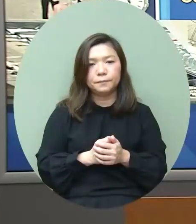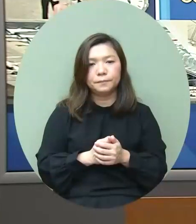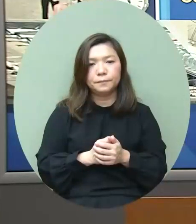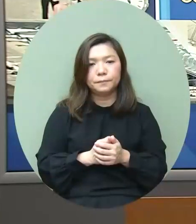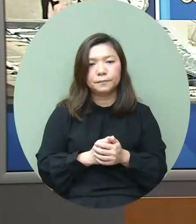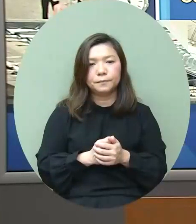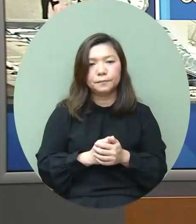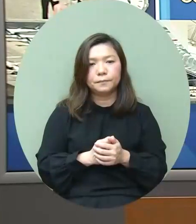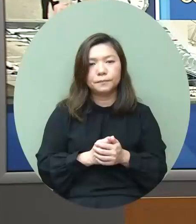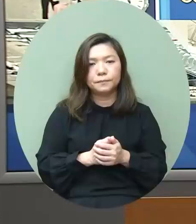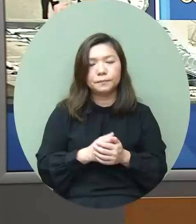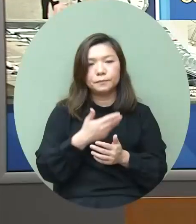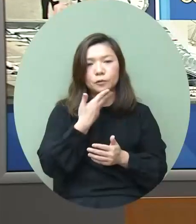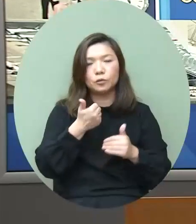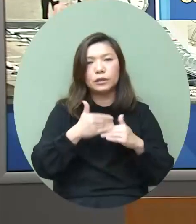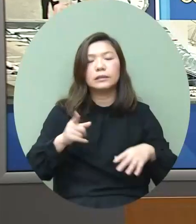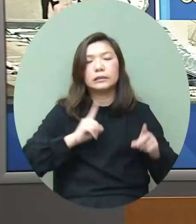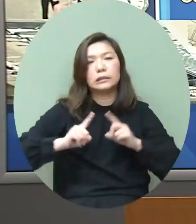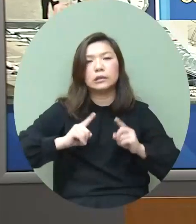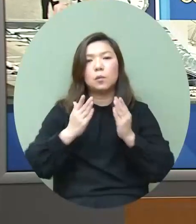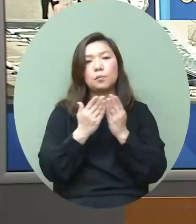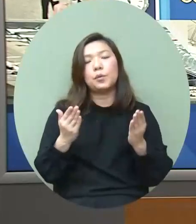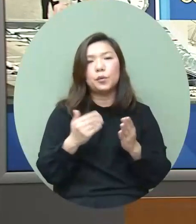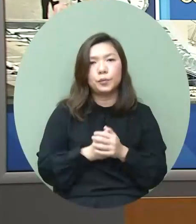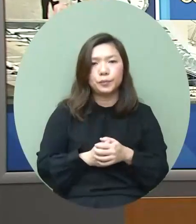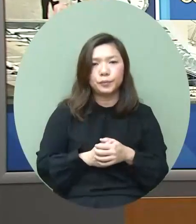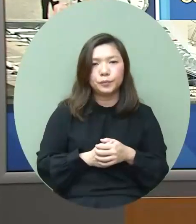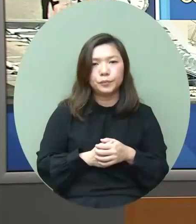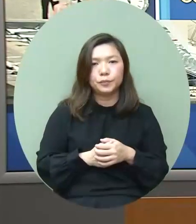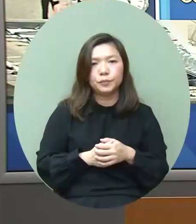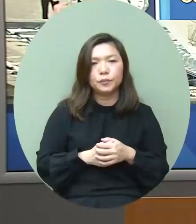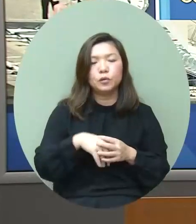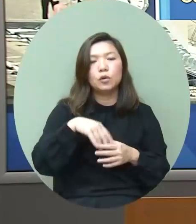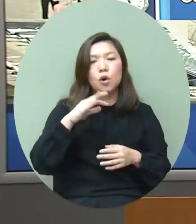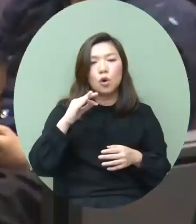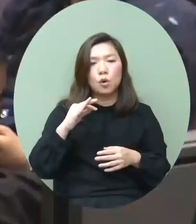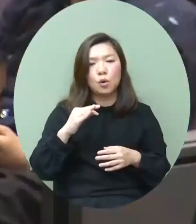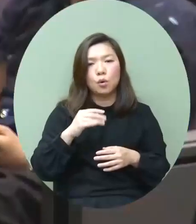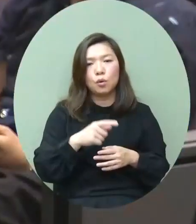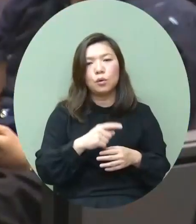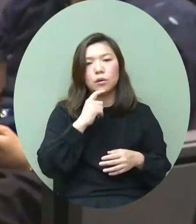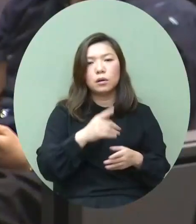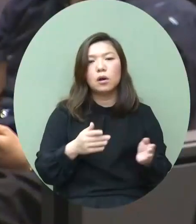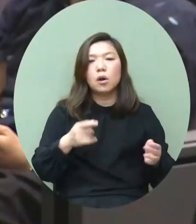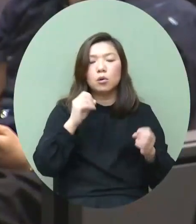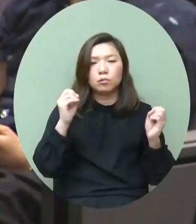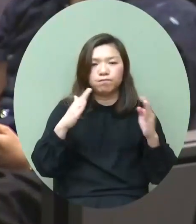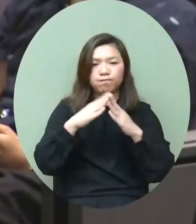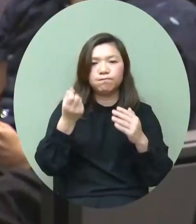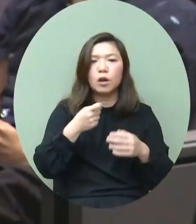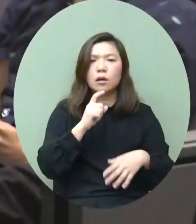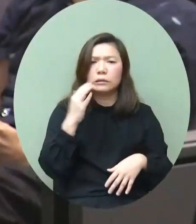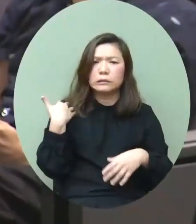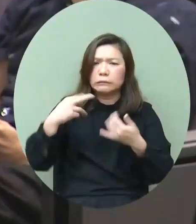Good morning, Hong Kong Free PressMr. Hoy, this montha business chamber survey showed half of European firms are